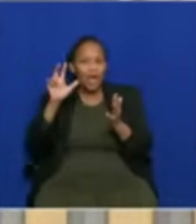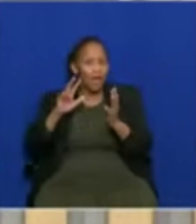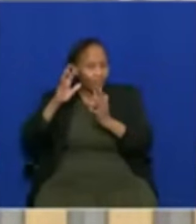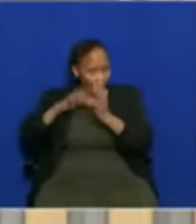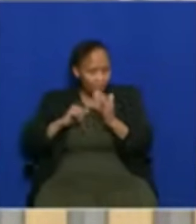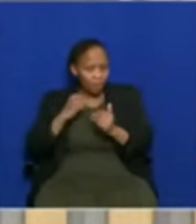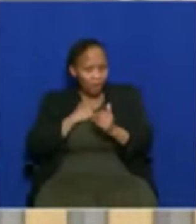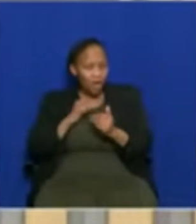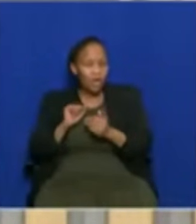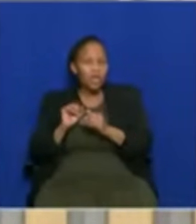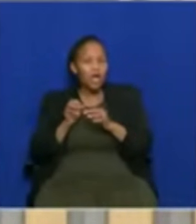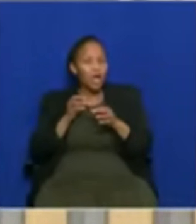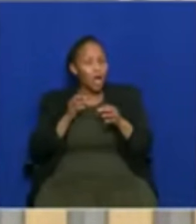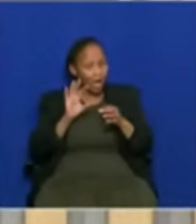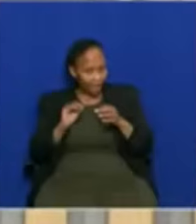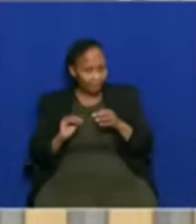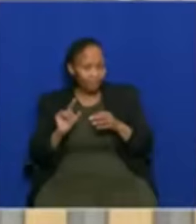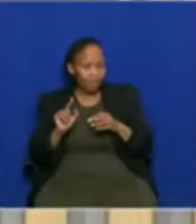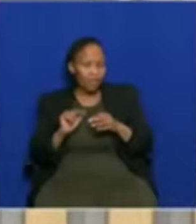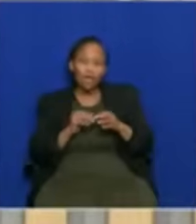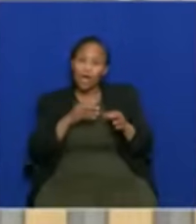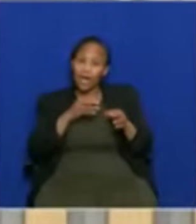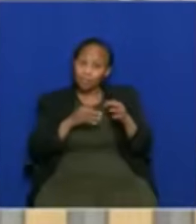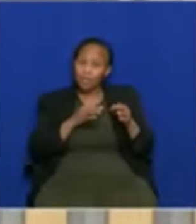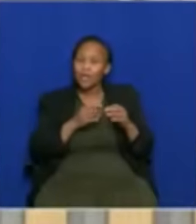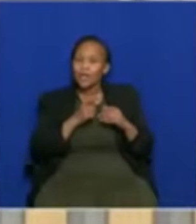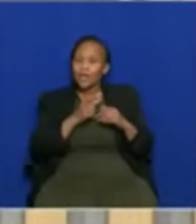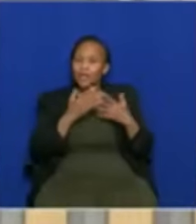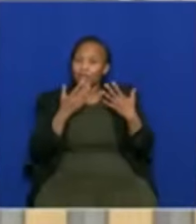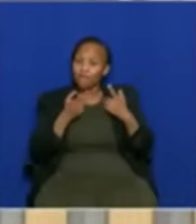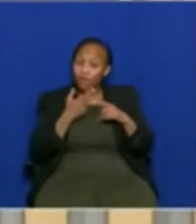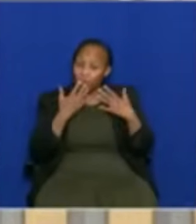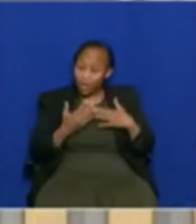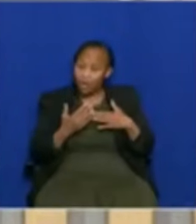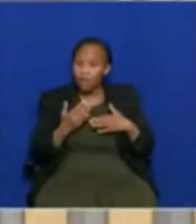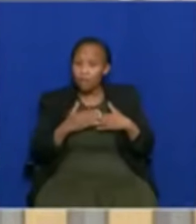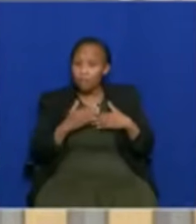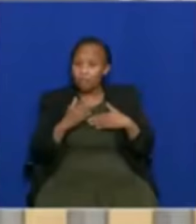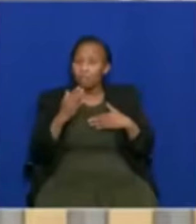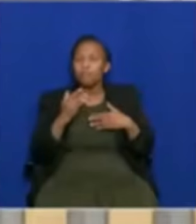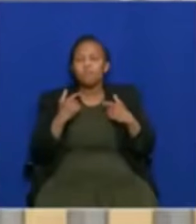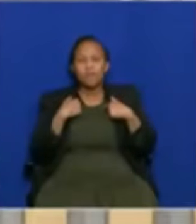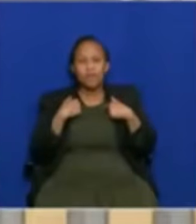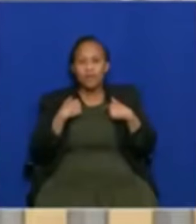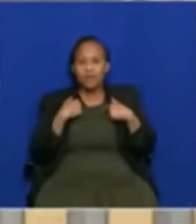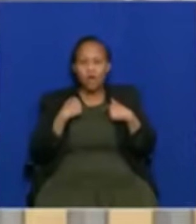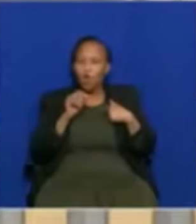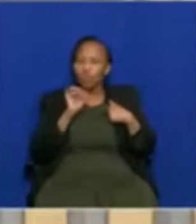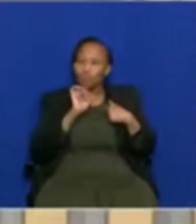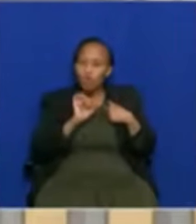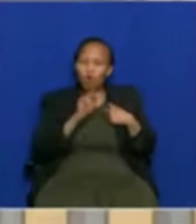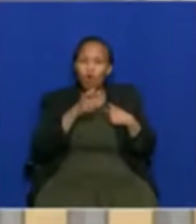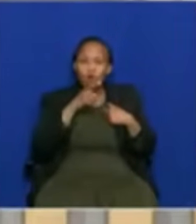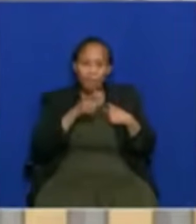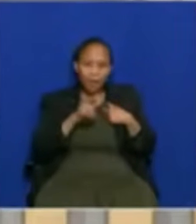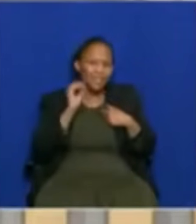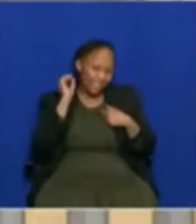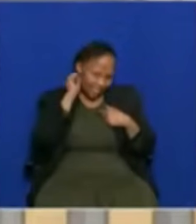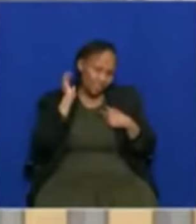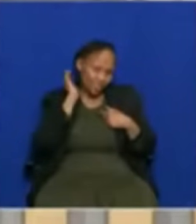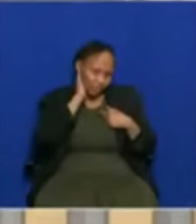Commissioners. And moving from here, I can take that no further. Your comment is noted. Okay. Thank you.